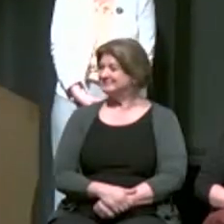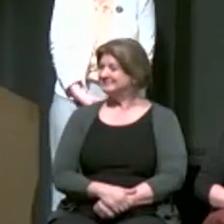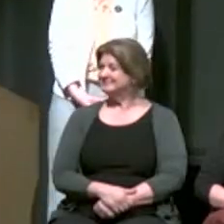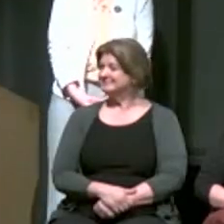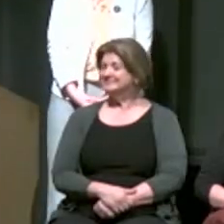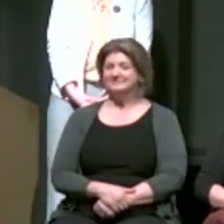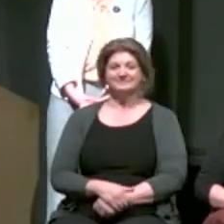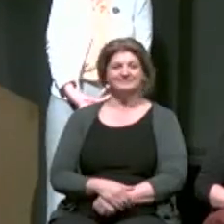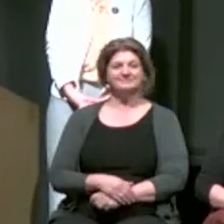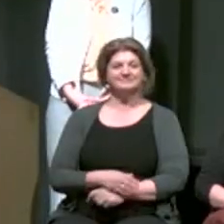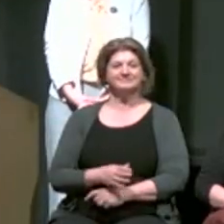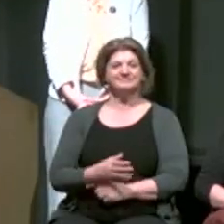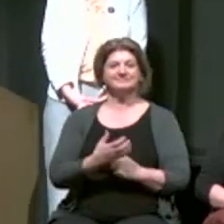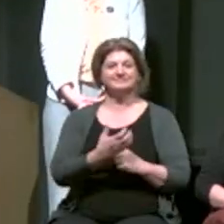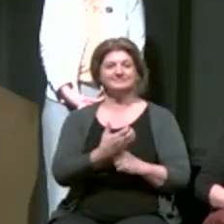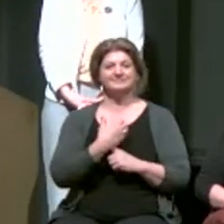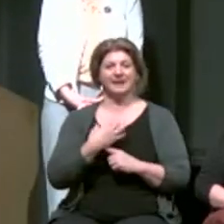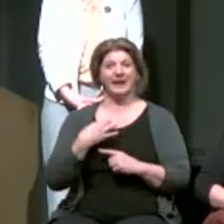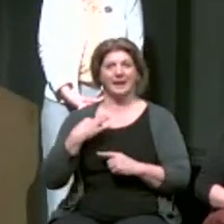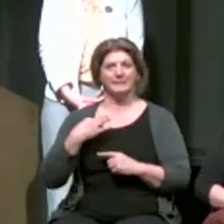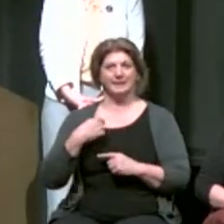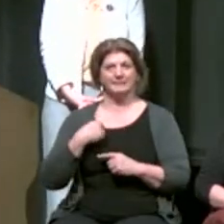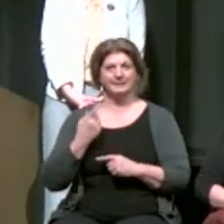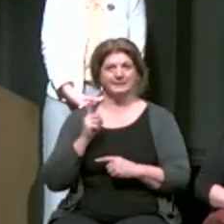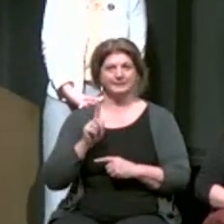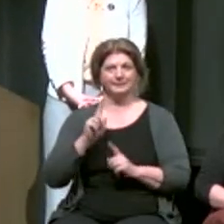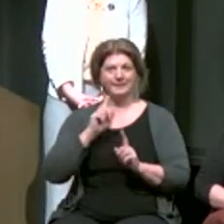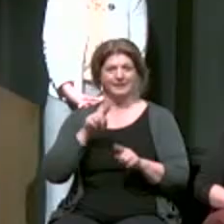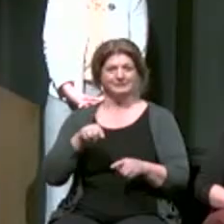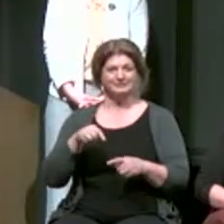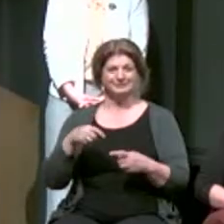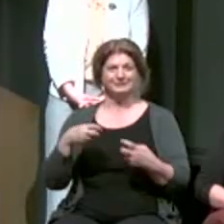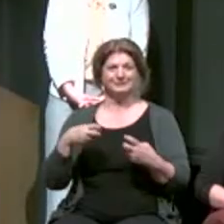I was nominated to make the commitment.